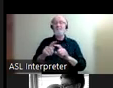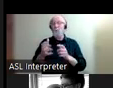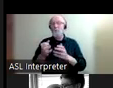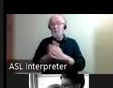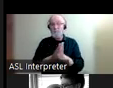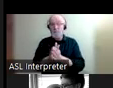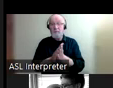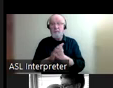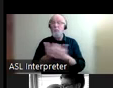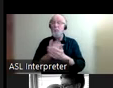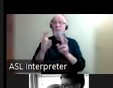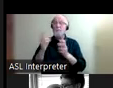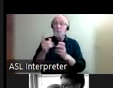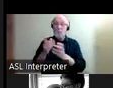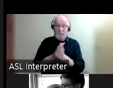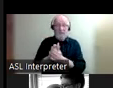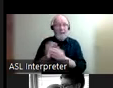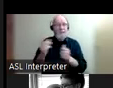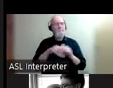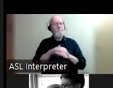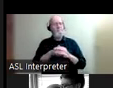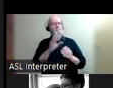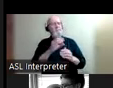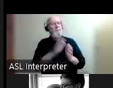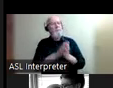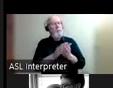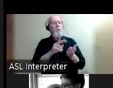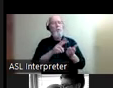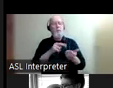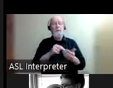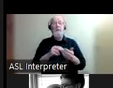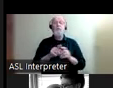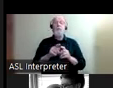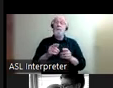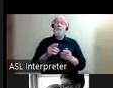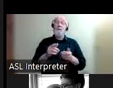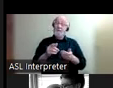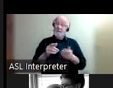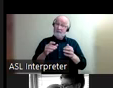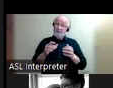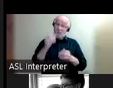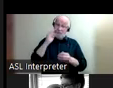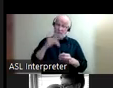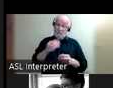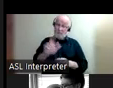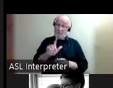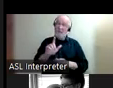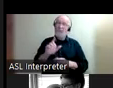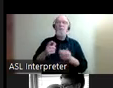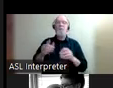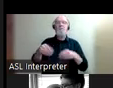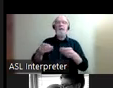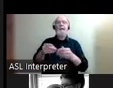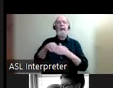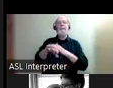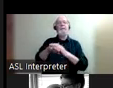various new topics. And also, we're all about our vision, which is a public library system providing access to a full